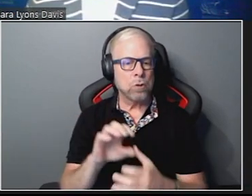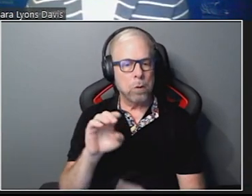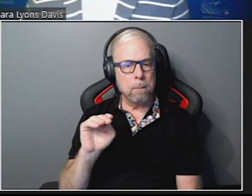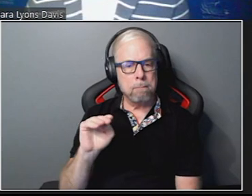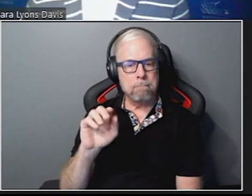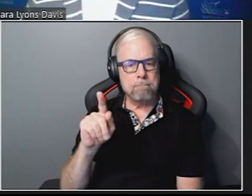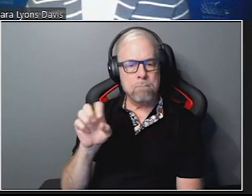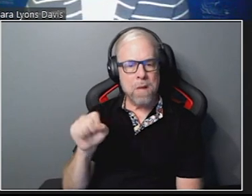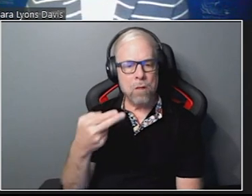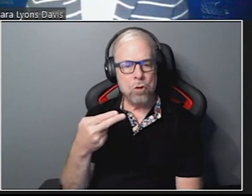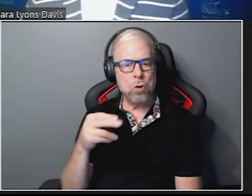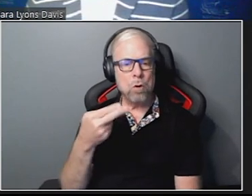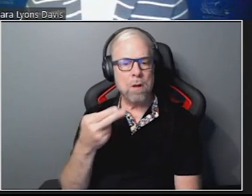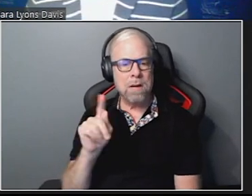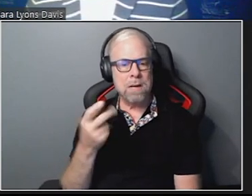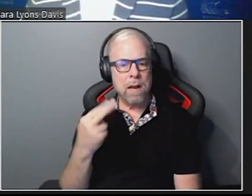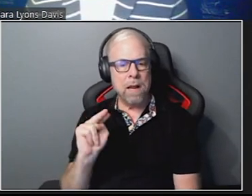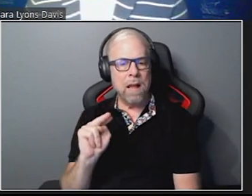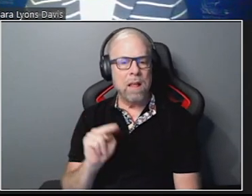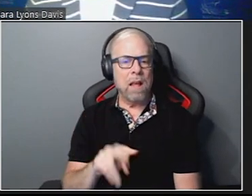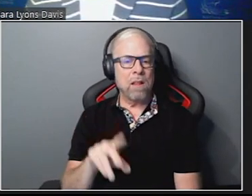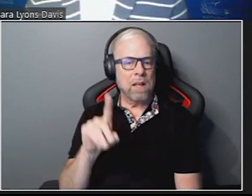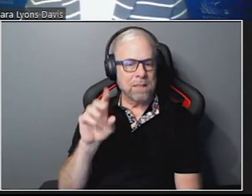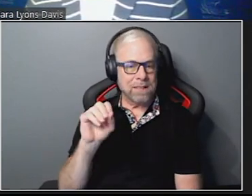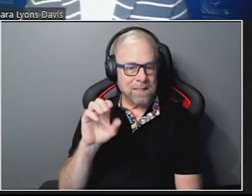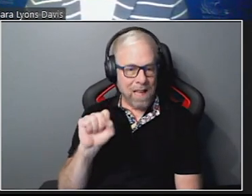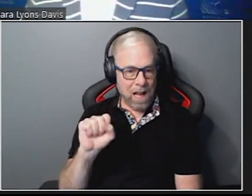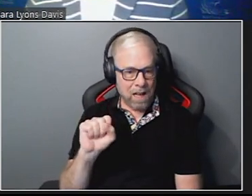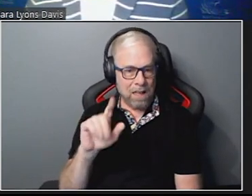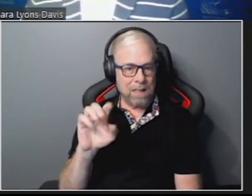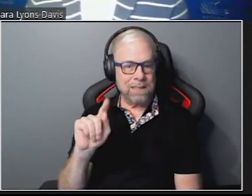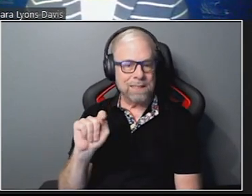And that's docsteach.org.